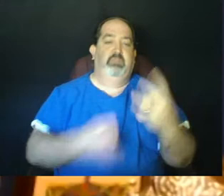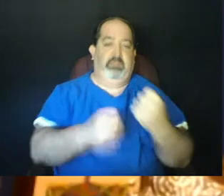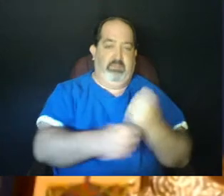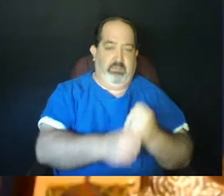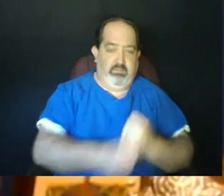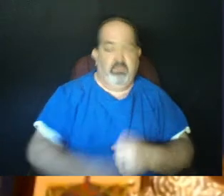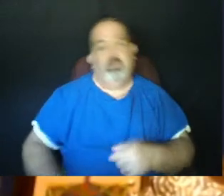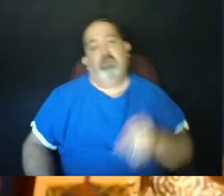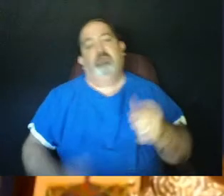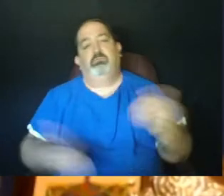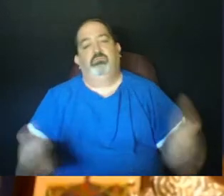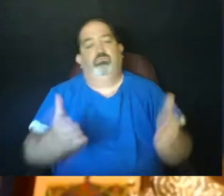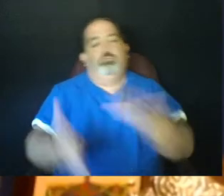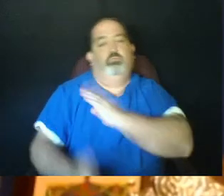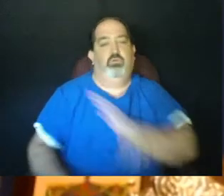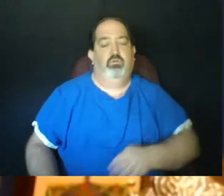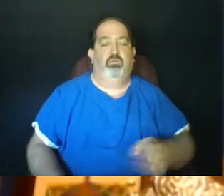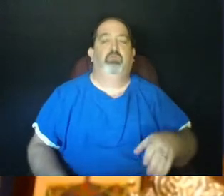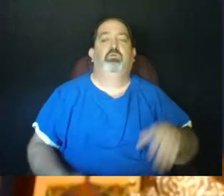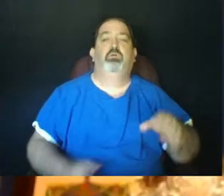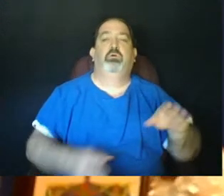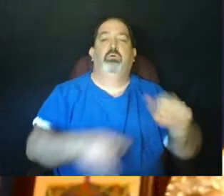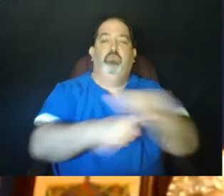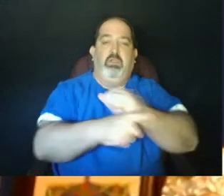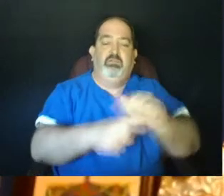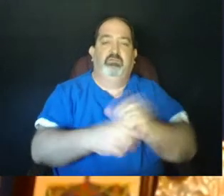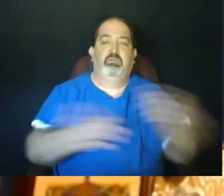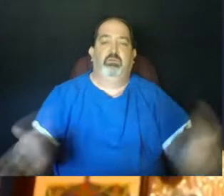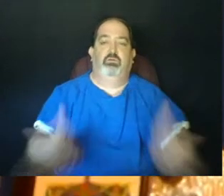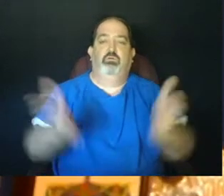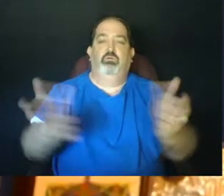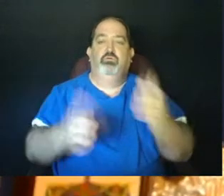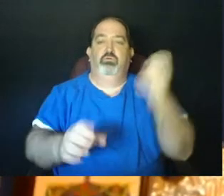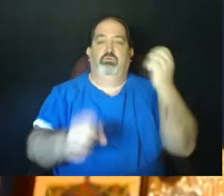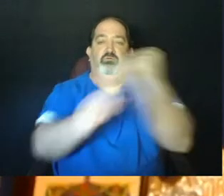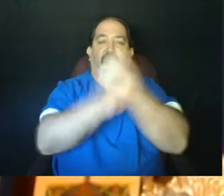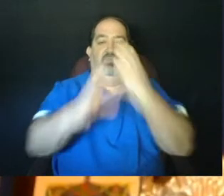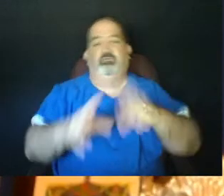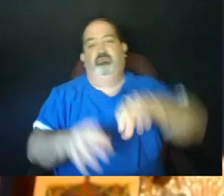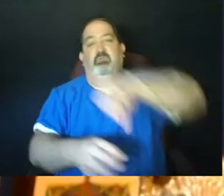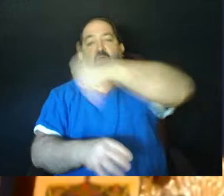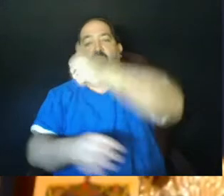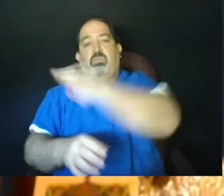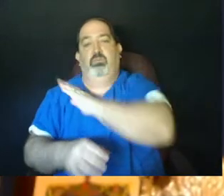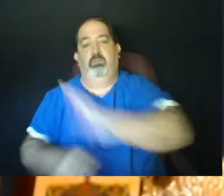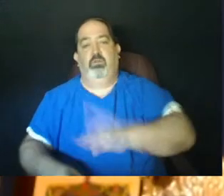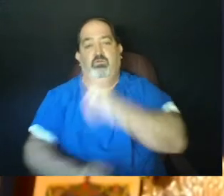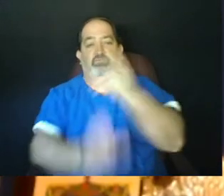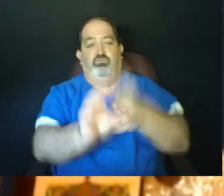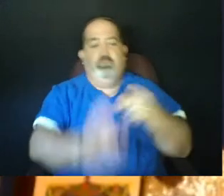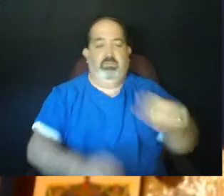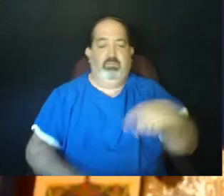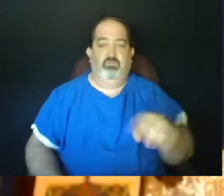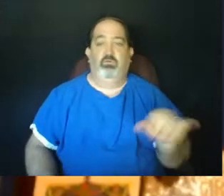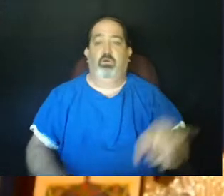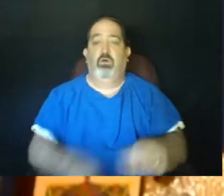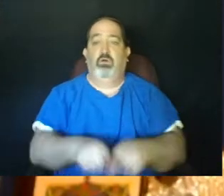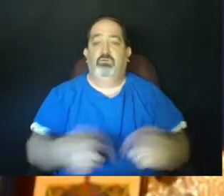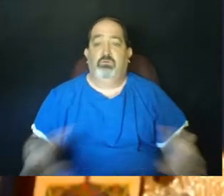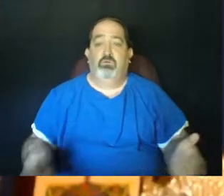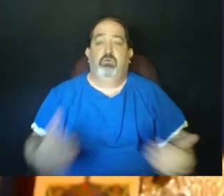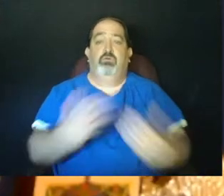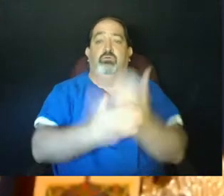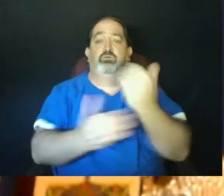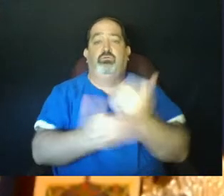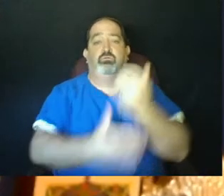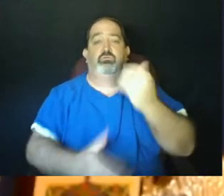promoted baronial practice and encouraged fighters from outside of the barony to join in the fun. She has also revived the scribal